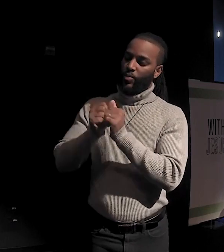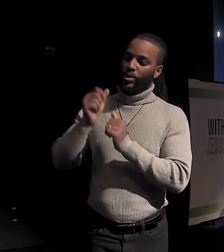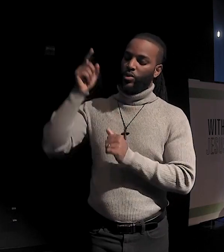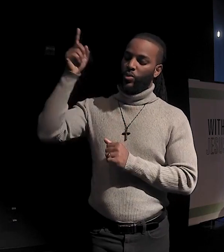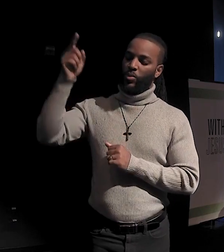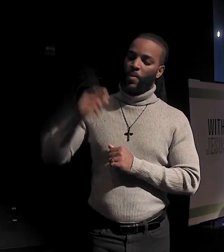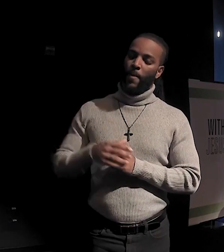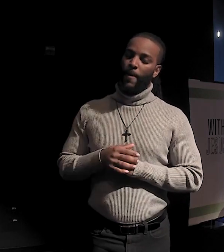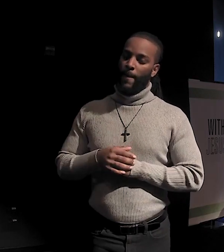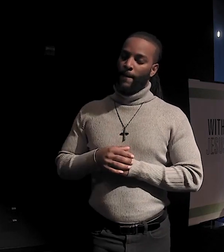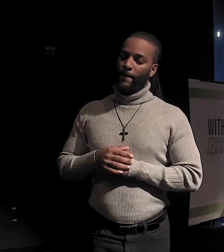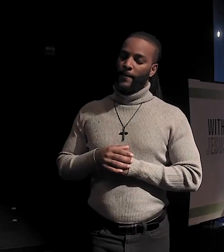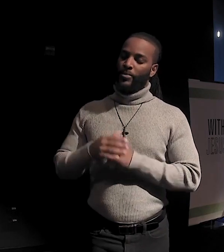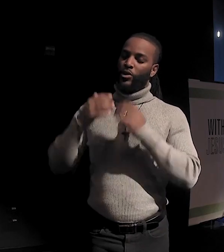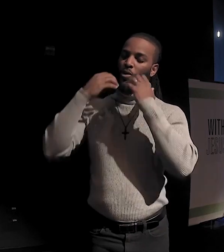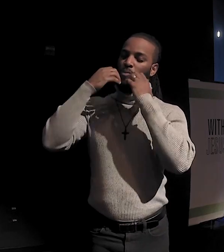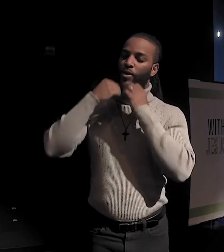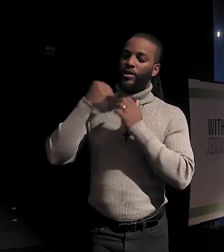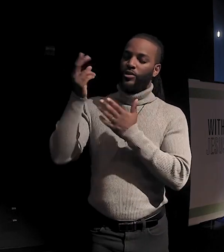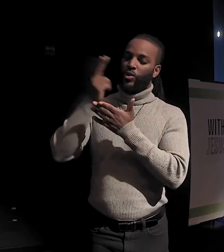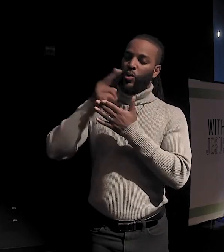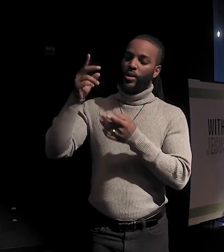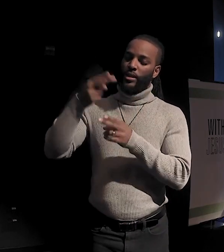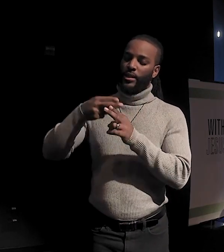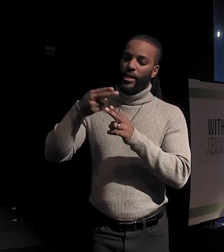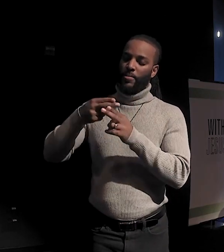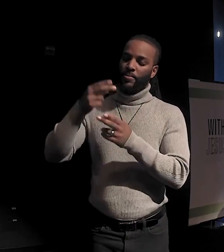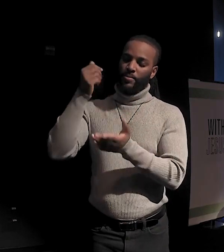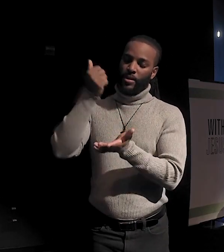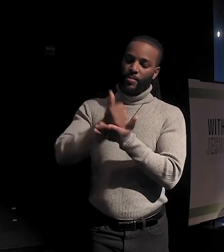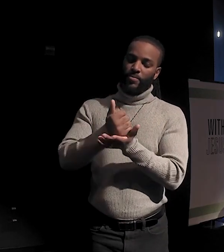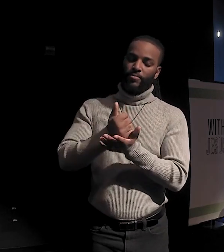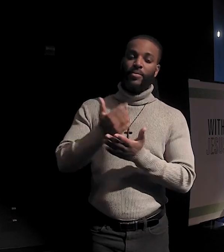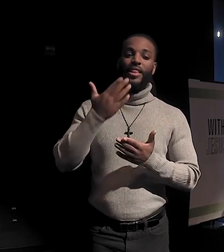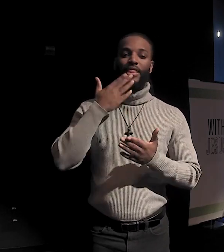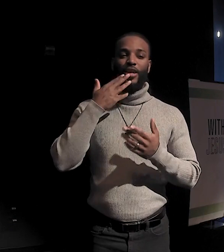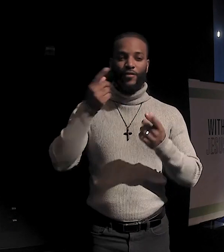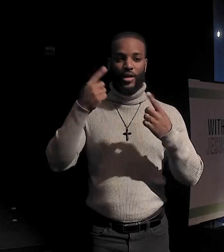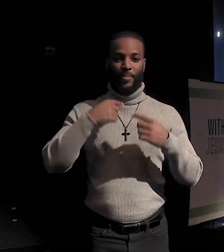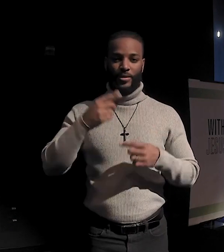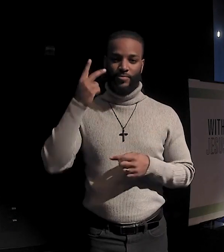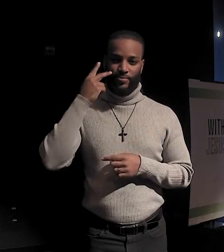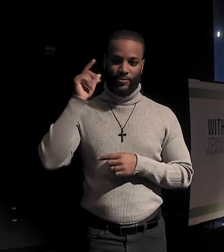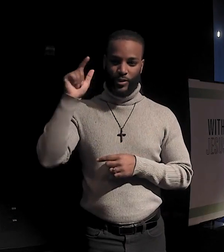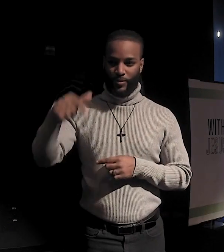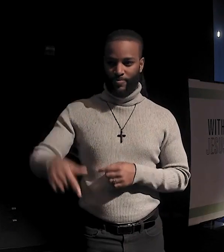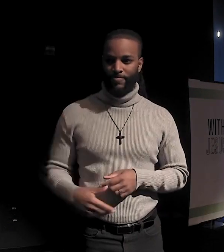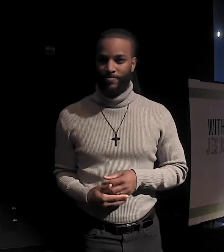In your precious and holy name, amen. Thanks for coming. We'll see you guys next week.